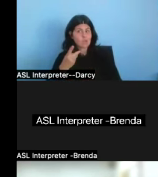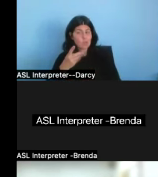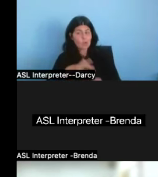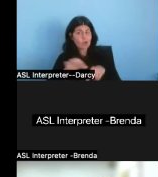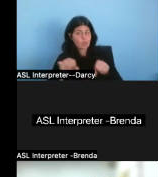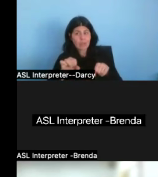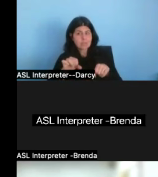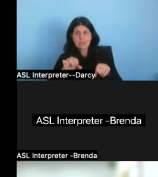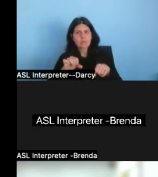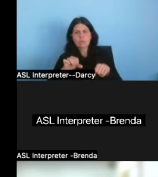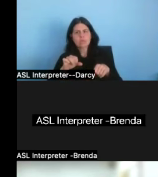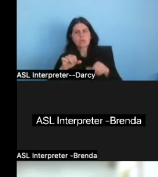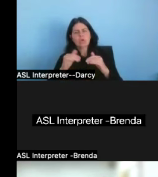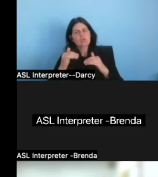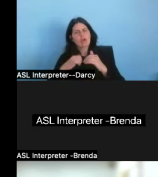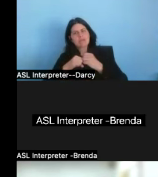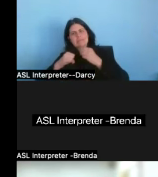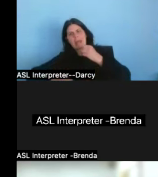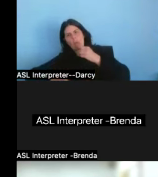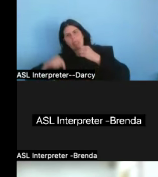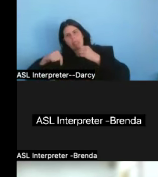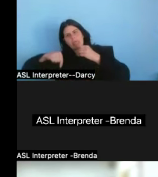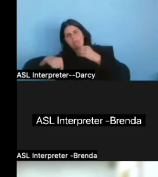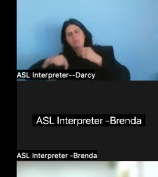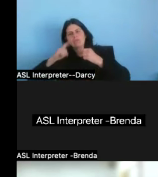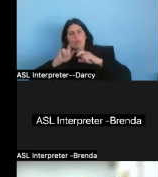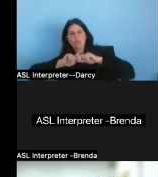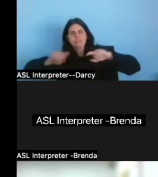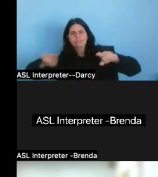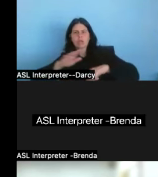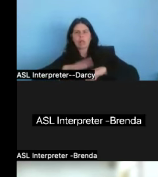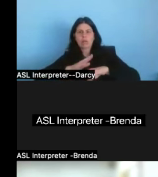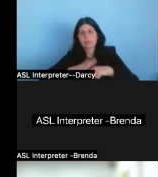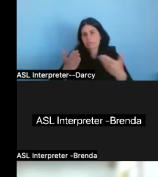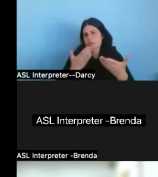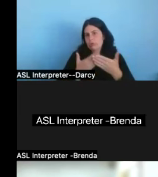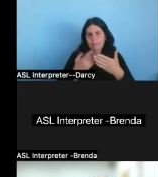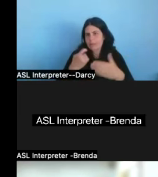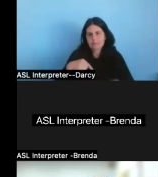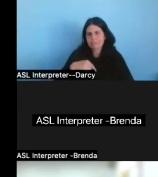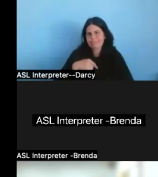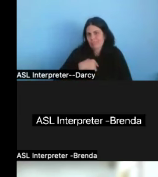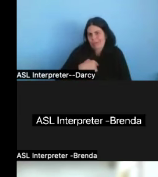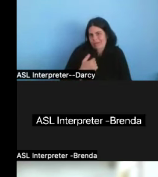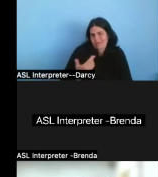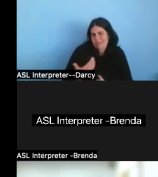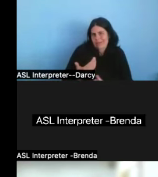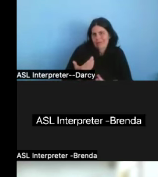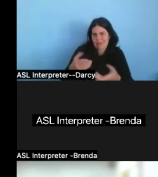regions were too far south for us to issue alerts, which is also good because likely there wasn't felt shaking in California for those earthquakes.